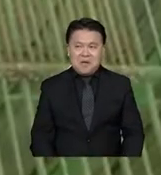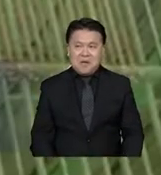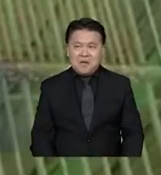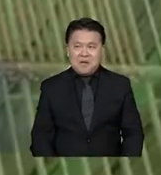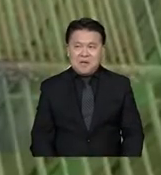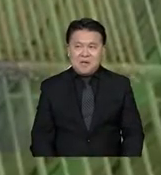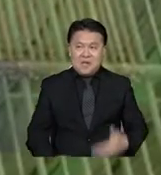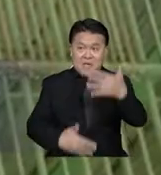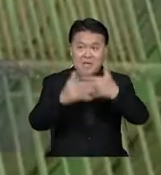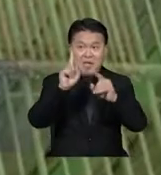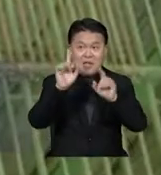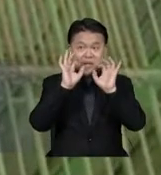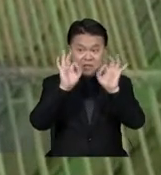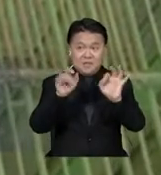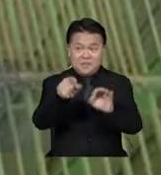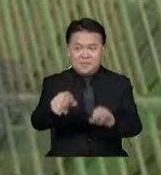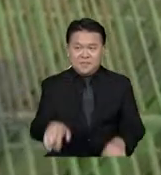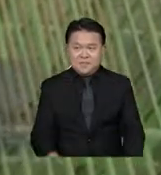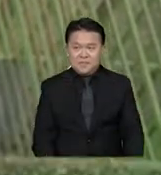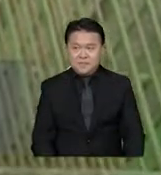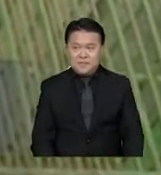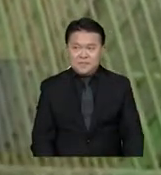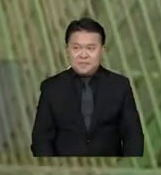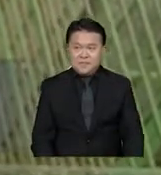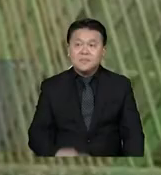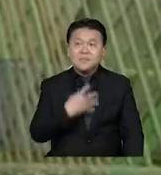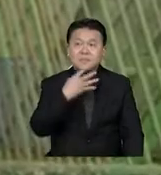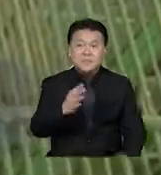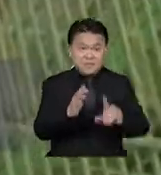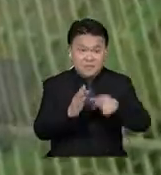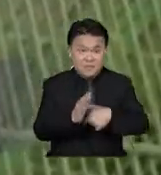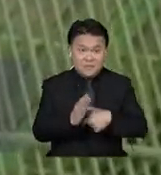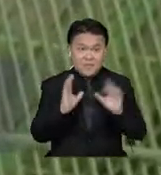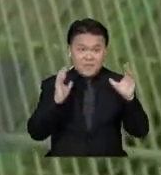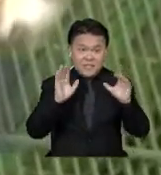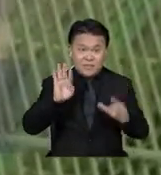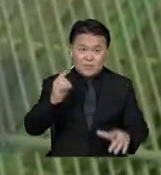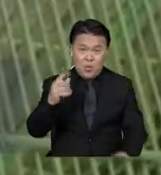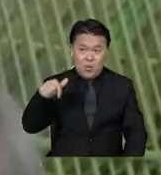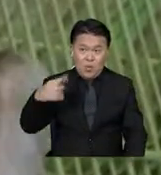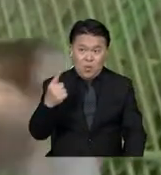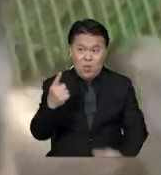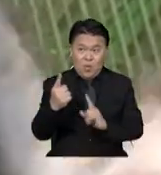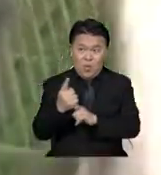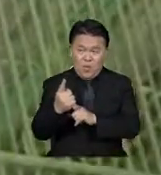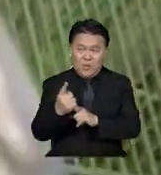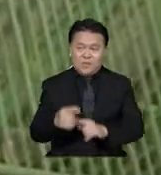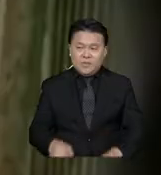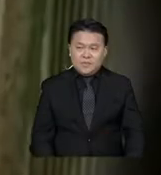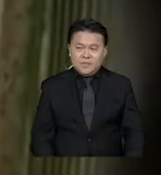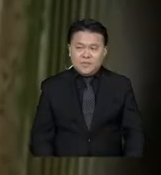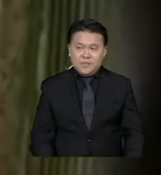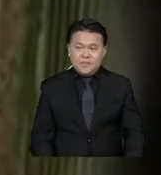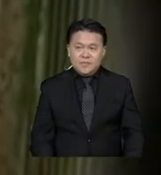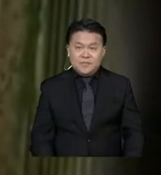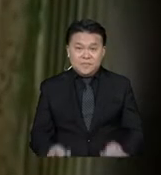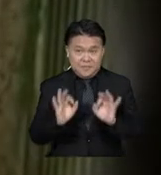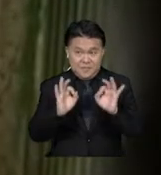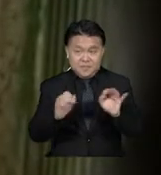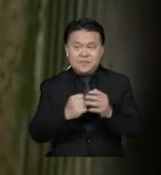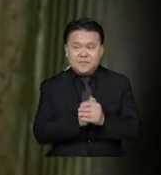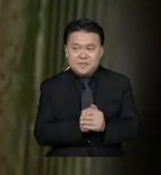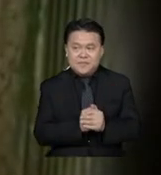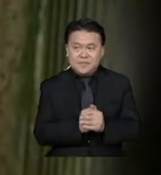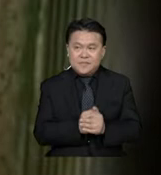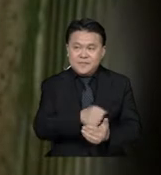This is Sake. She's a 4-year-old infant living at Lola Ya Bonobo. We let her in with the yummy food,